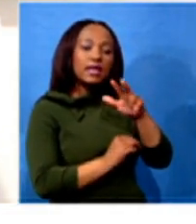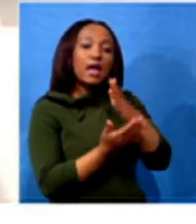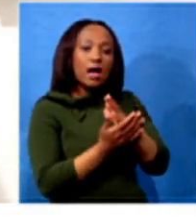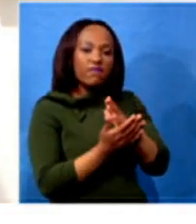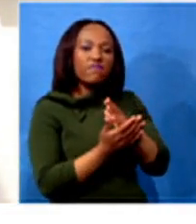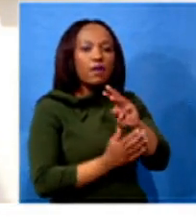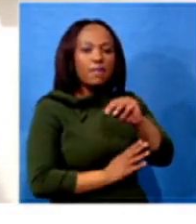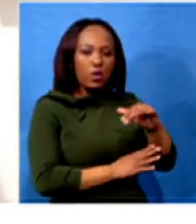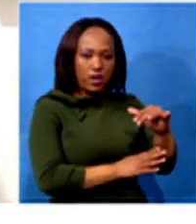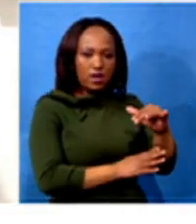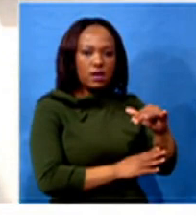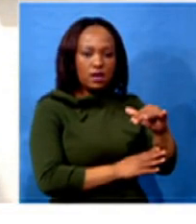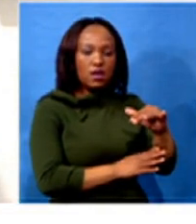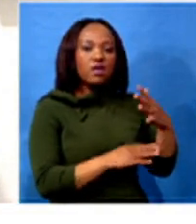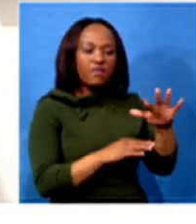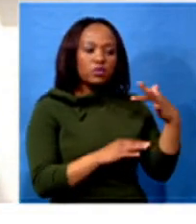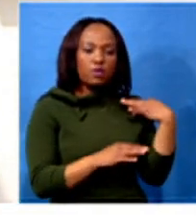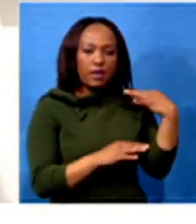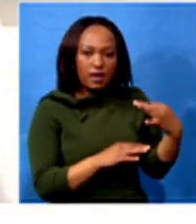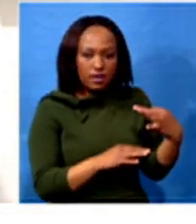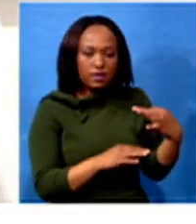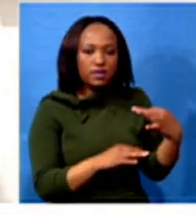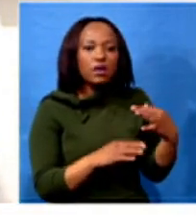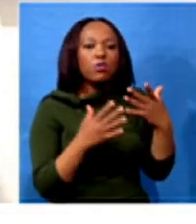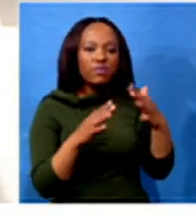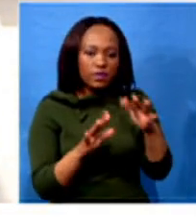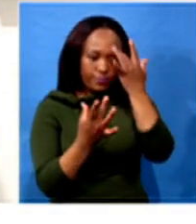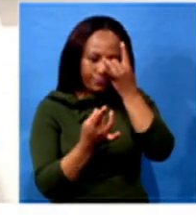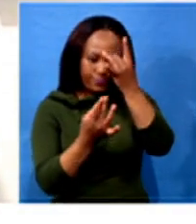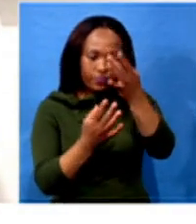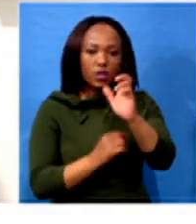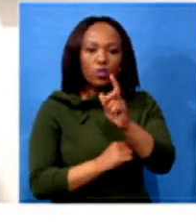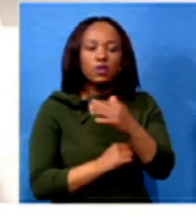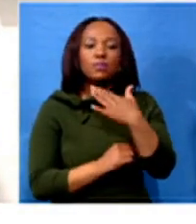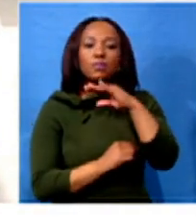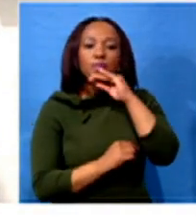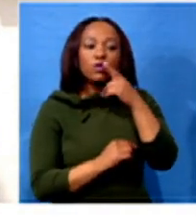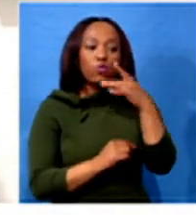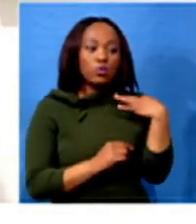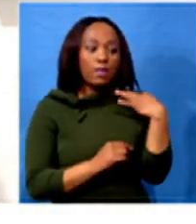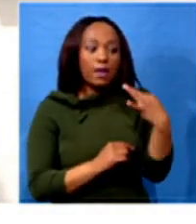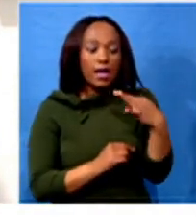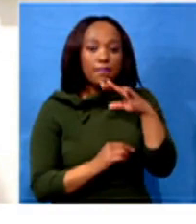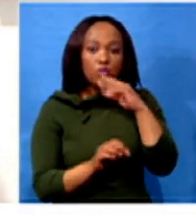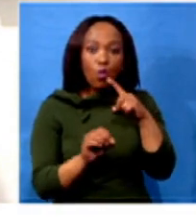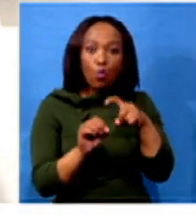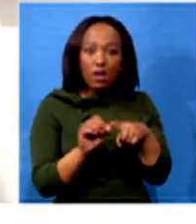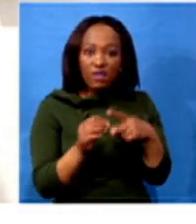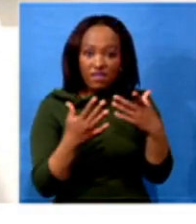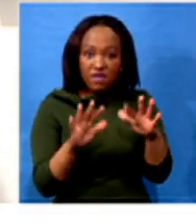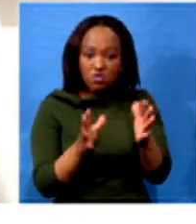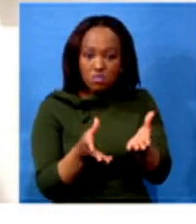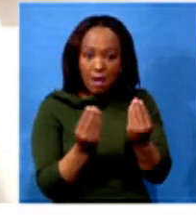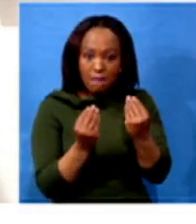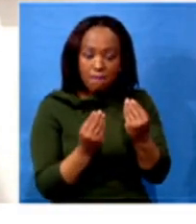applied. As we've been indicating all along, it doesn't mean that when you apply, you necessarily qualify. So those that